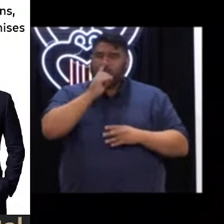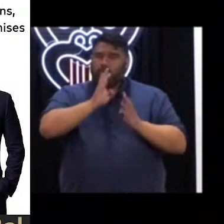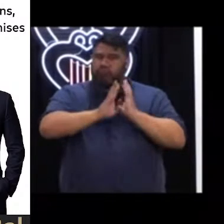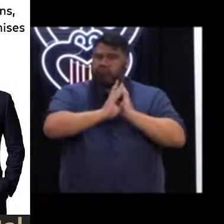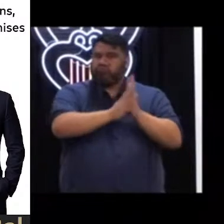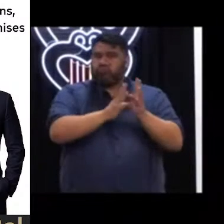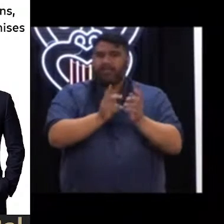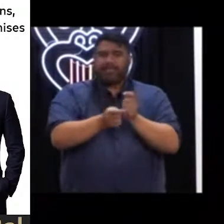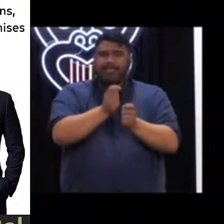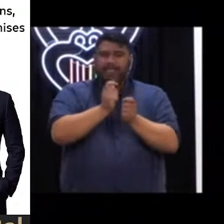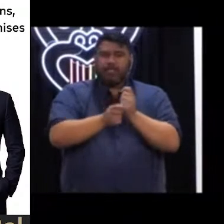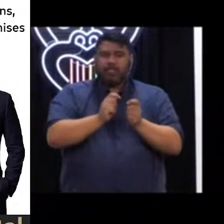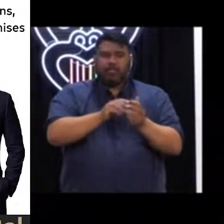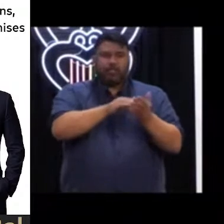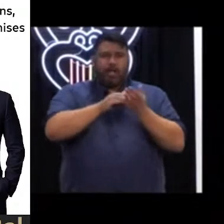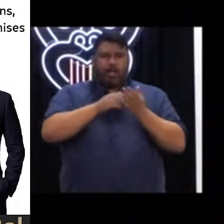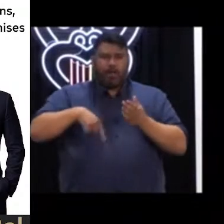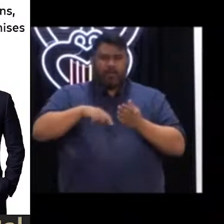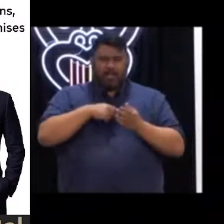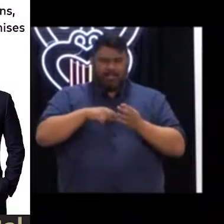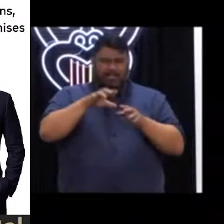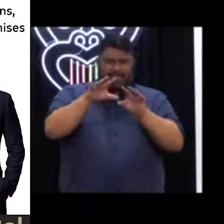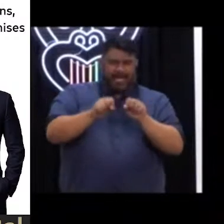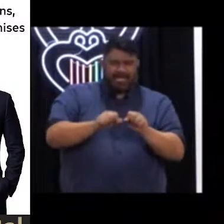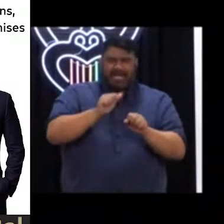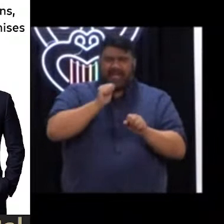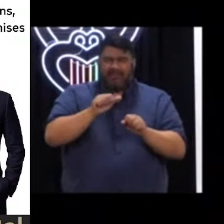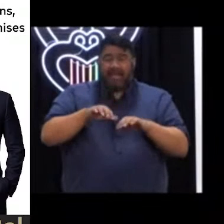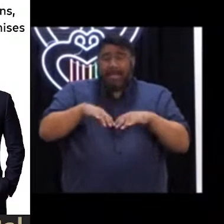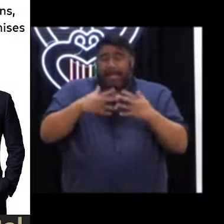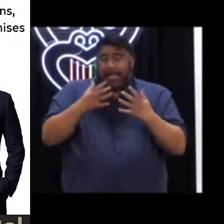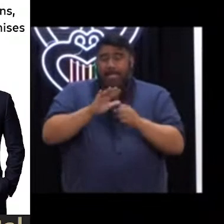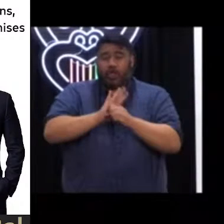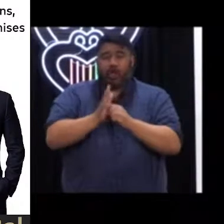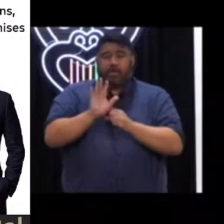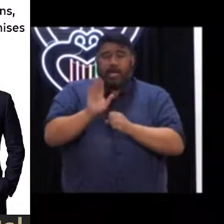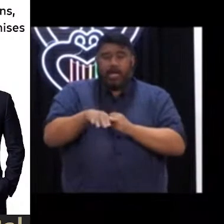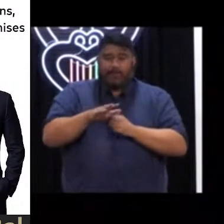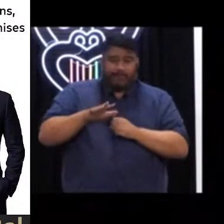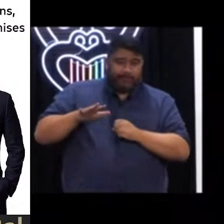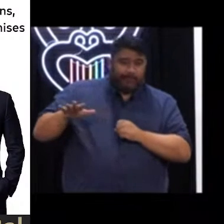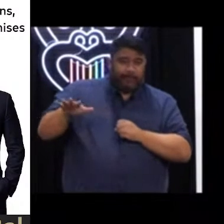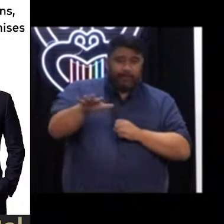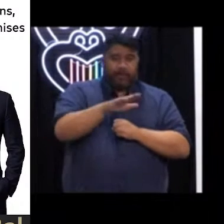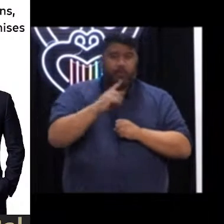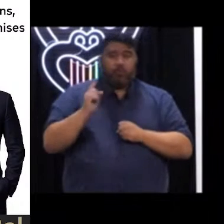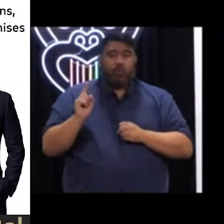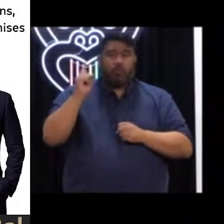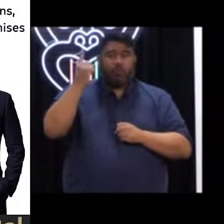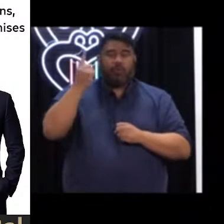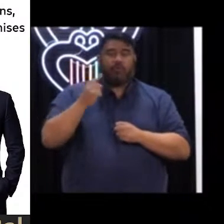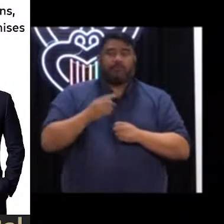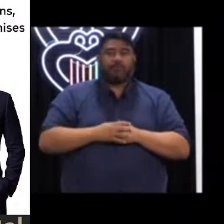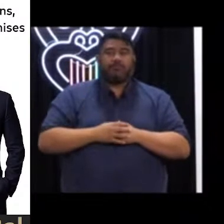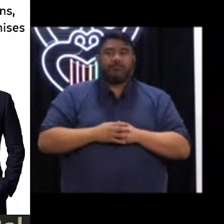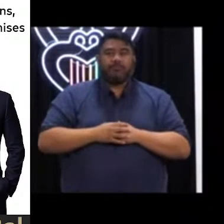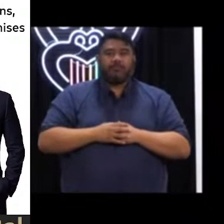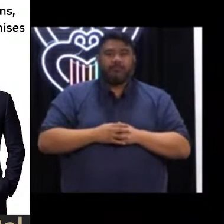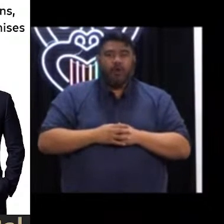community. High rates of testing will help Auckland get out of lockdown as planned and stay